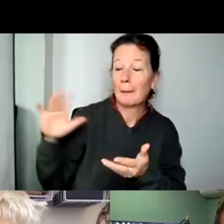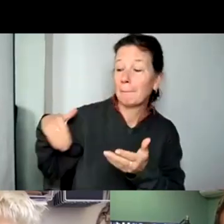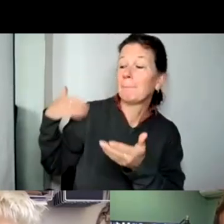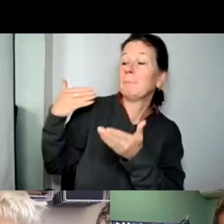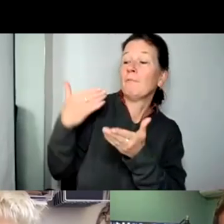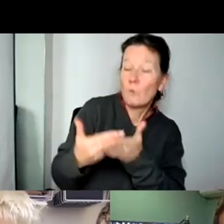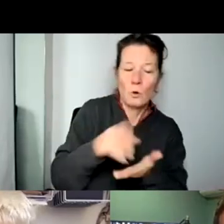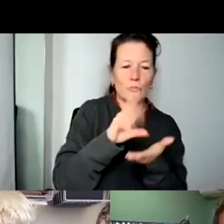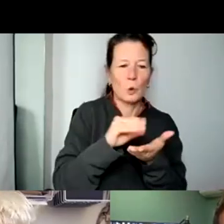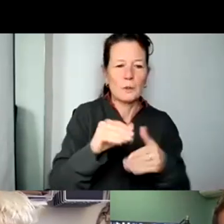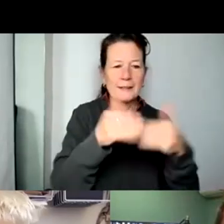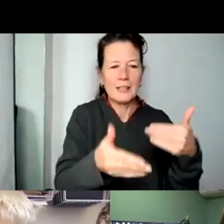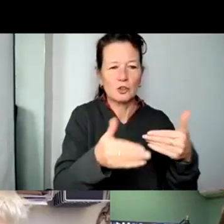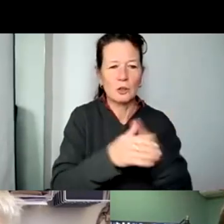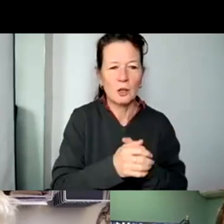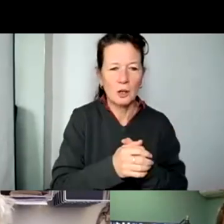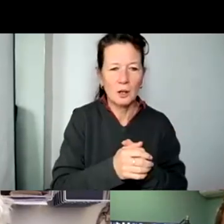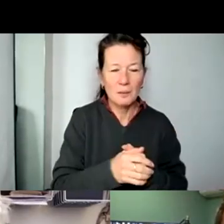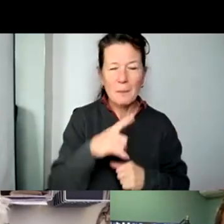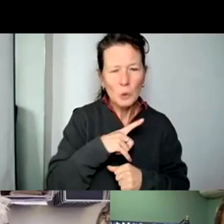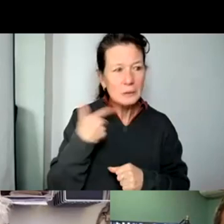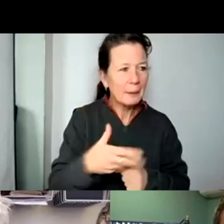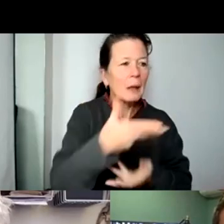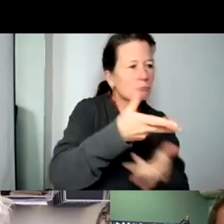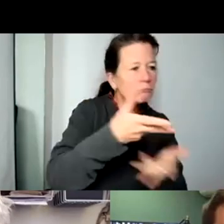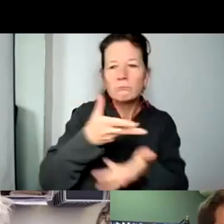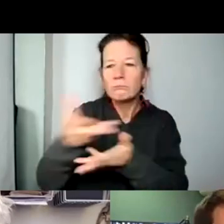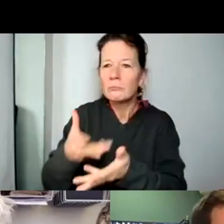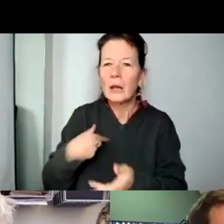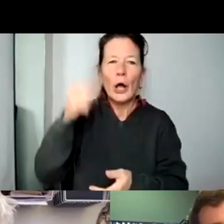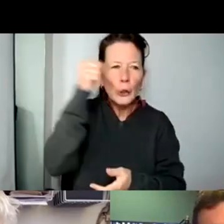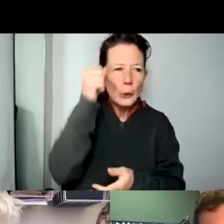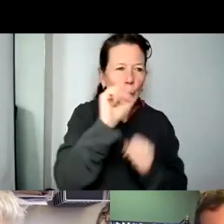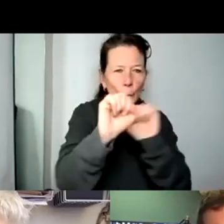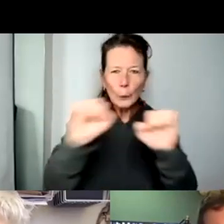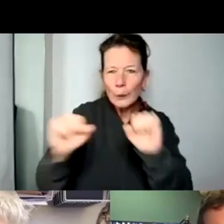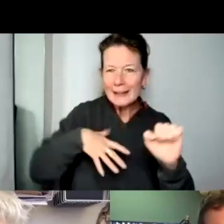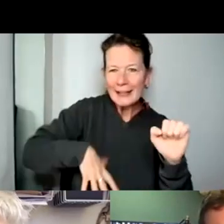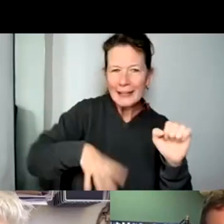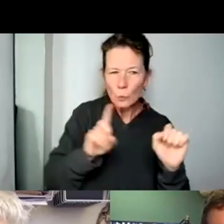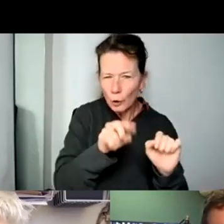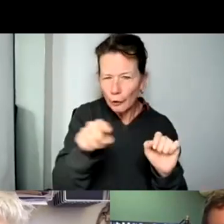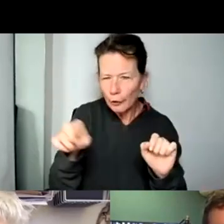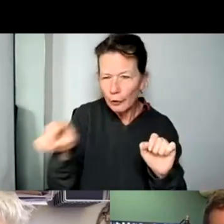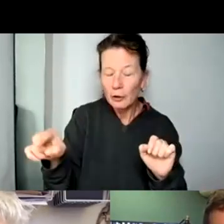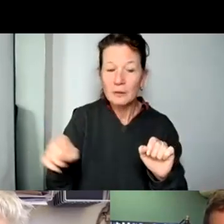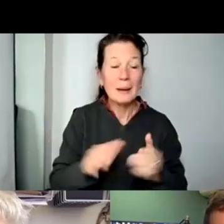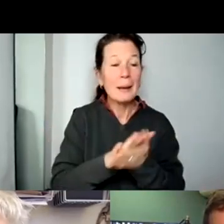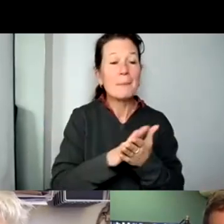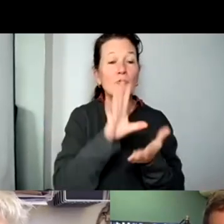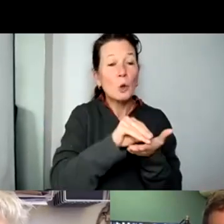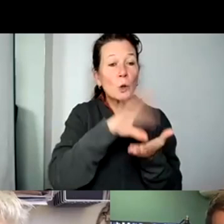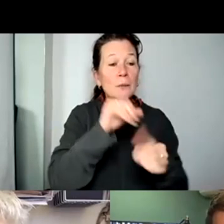recording process. But because we'd had those conversations, it meant that the creative process was able to flow so much